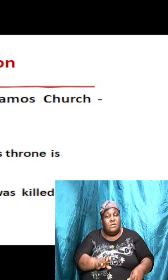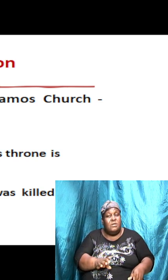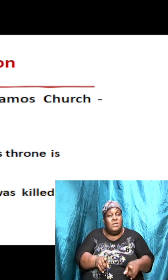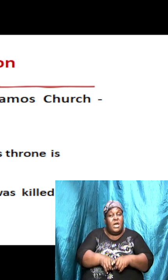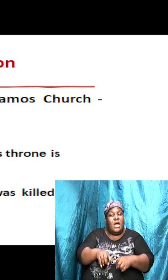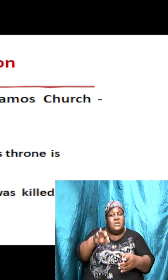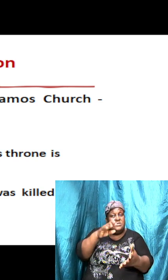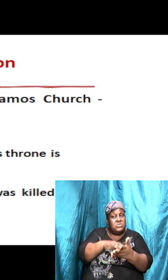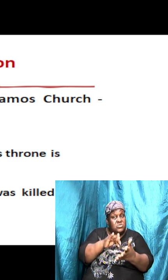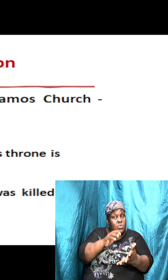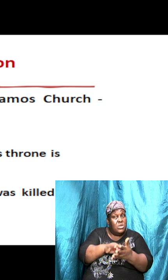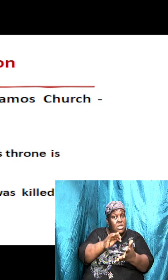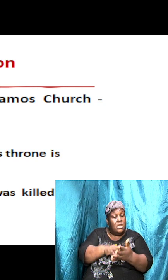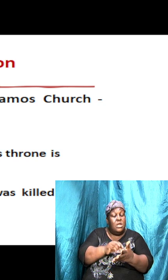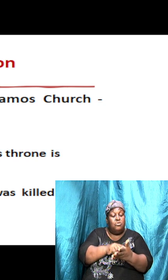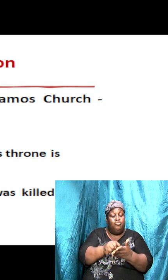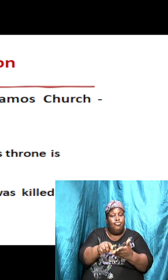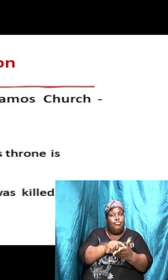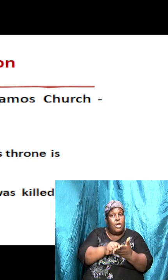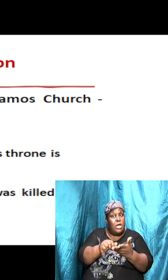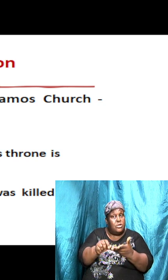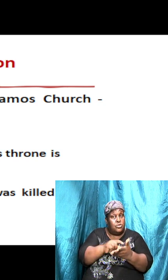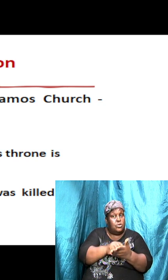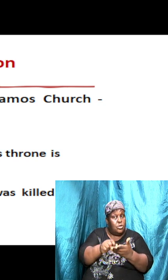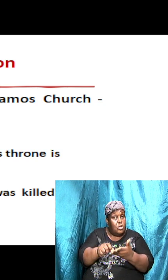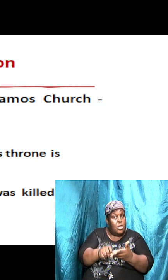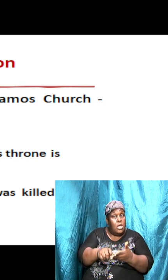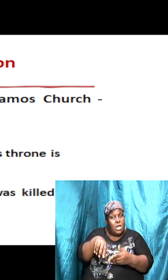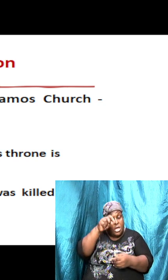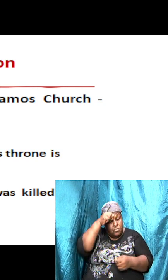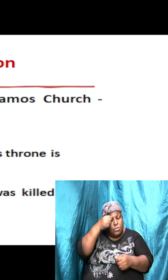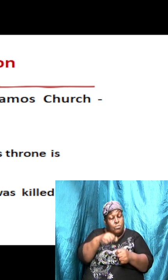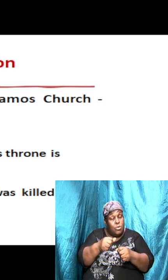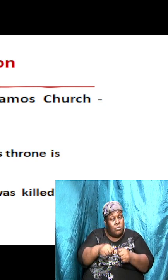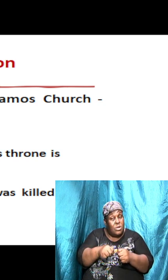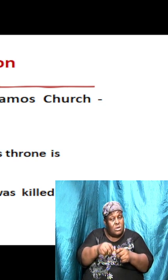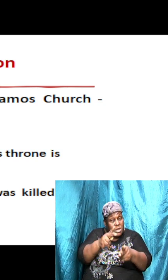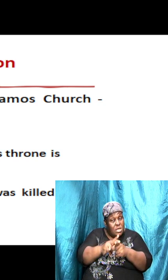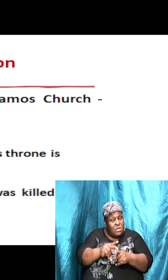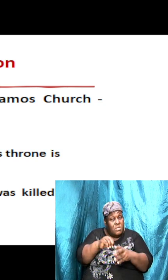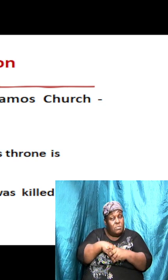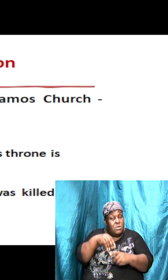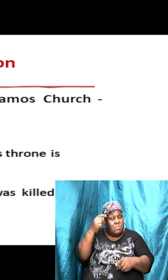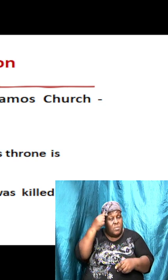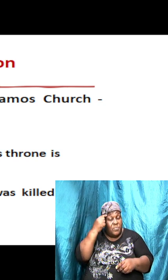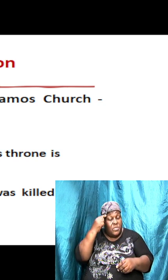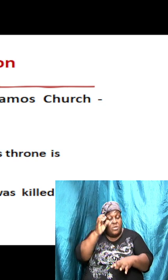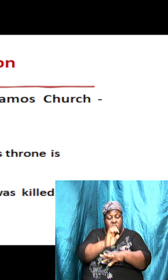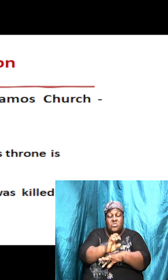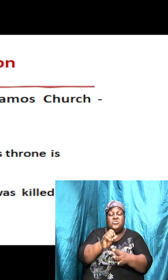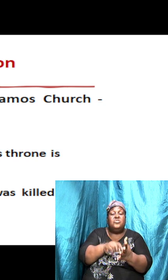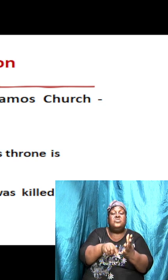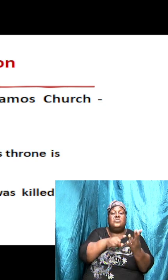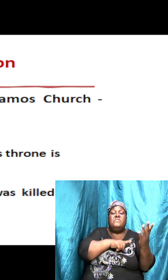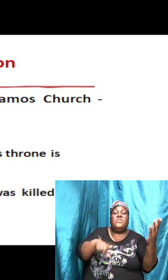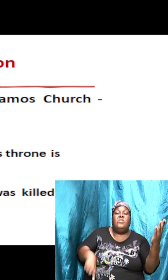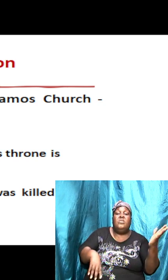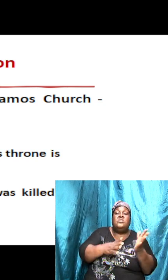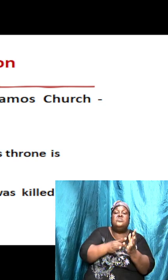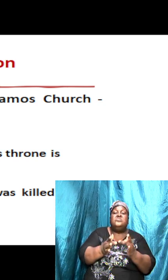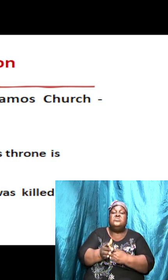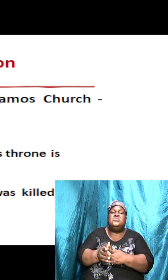these things, we make the notes and we go through them and we rivet them in our minds, because the church of the Lord Jesus Christ is not